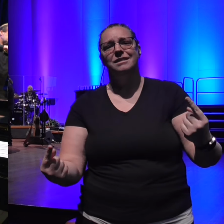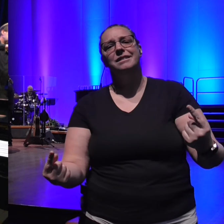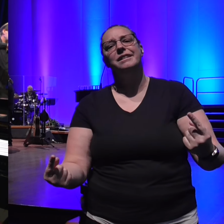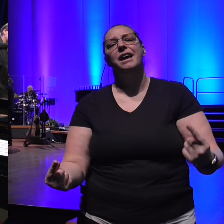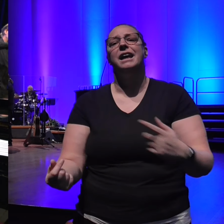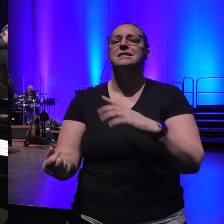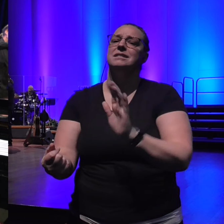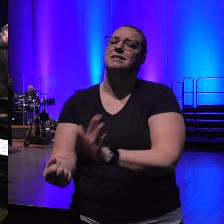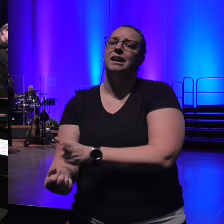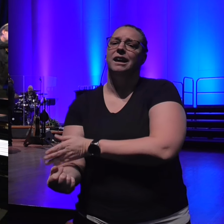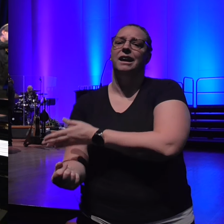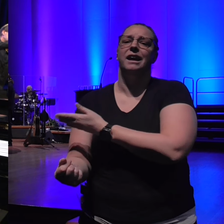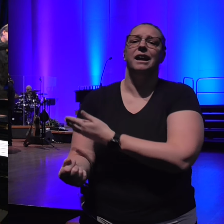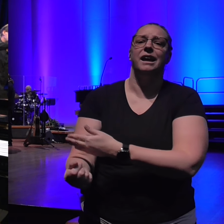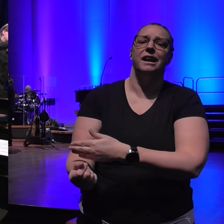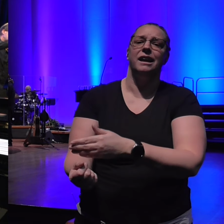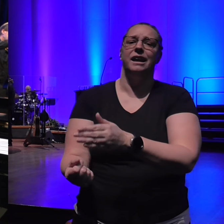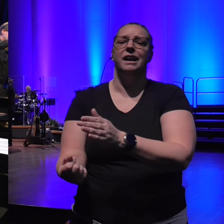is singing